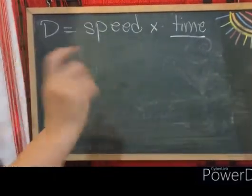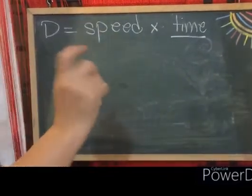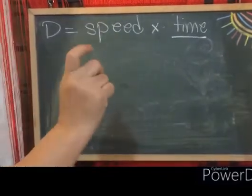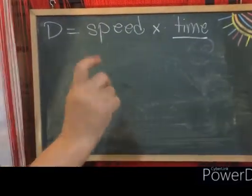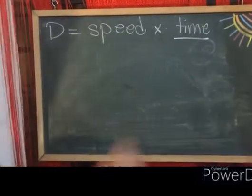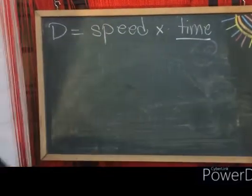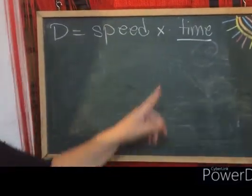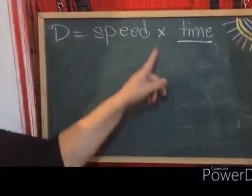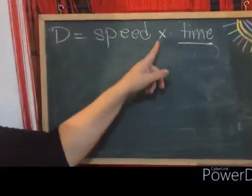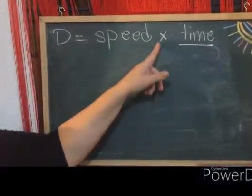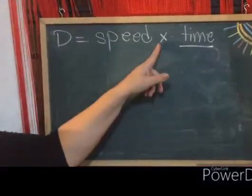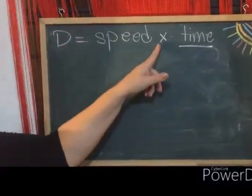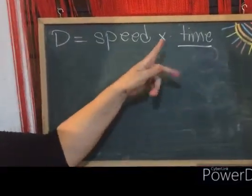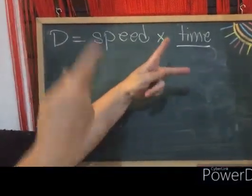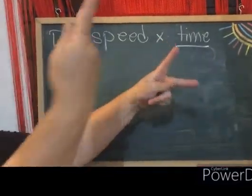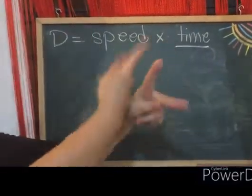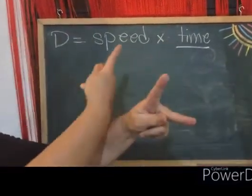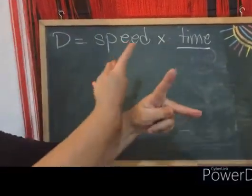speed